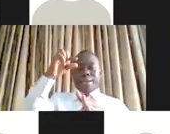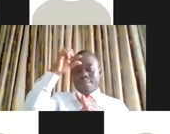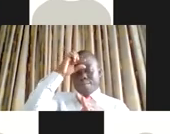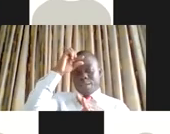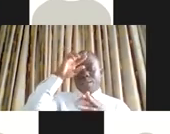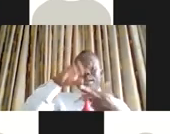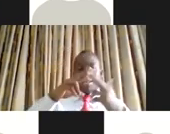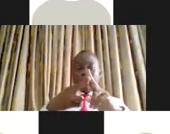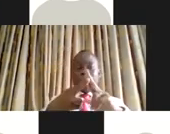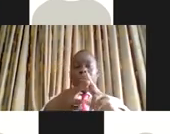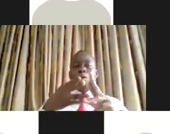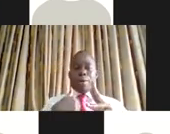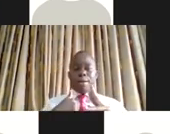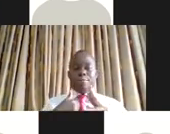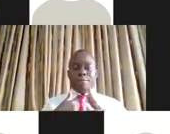there is a